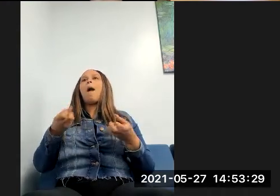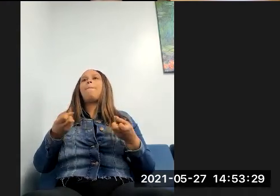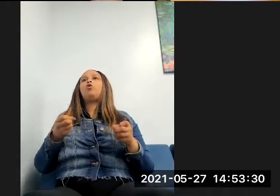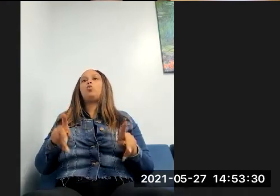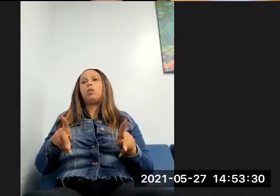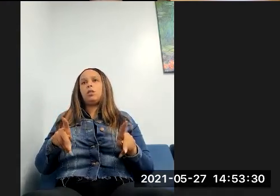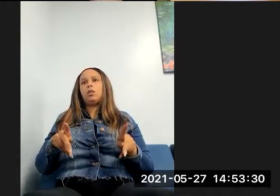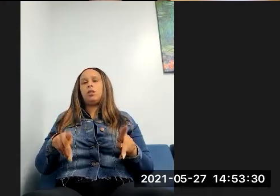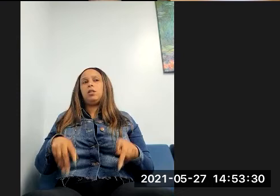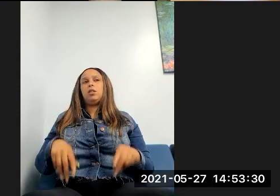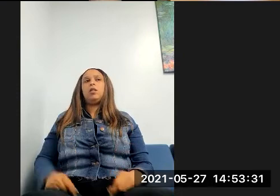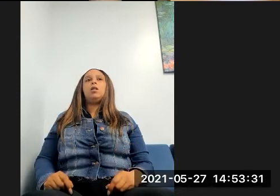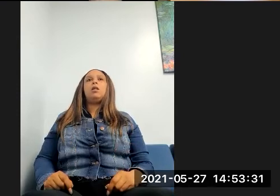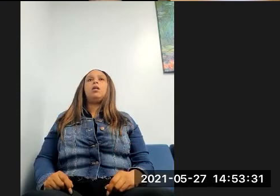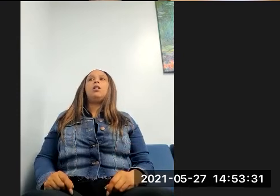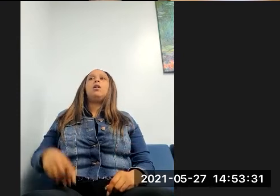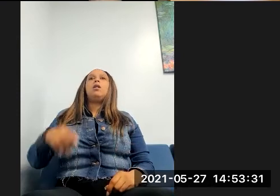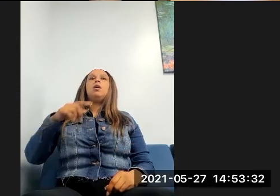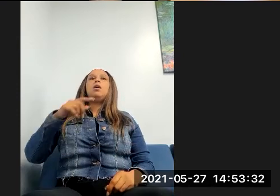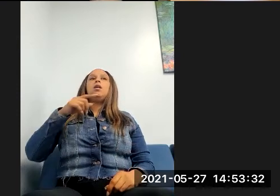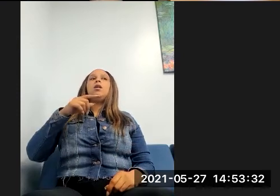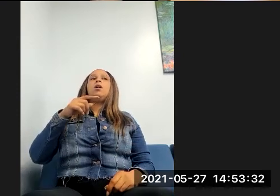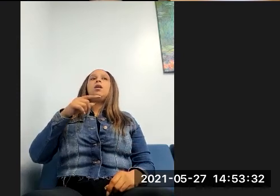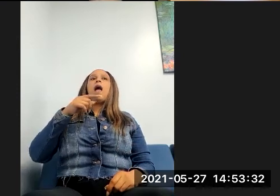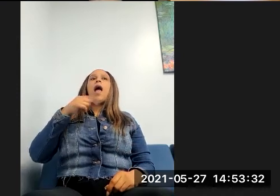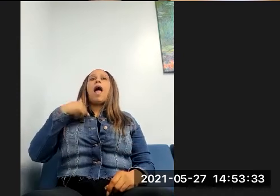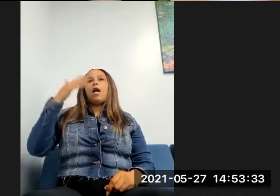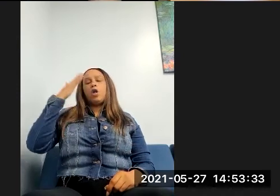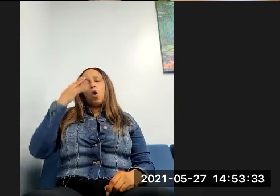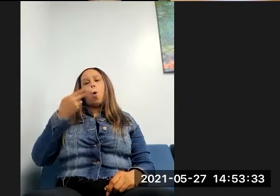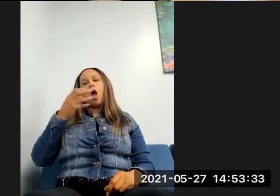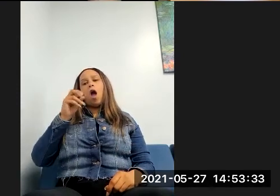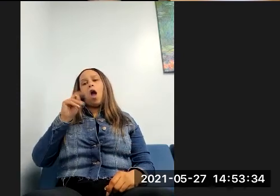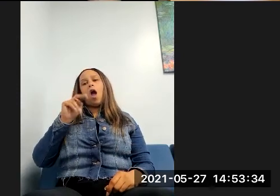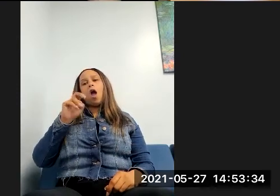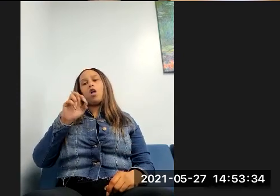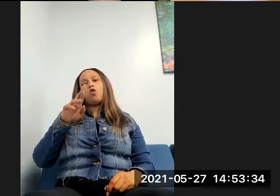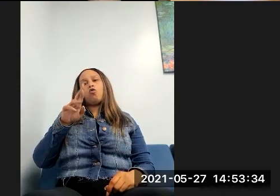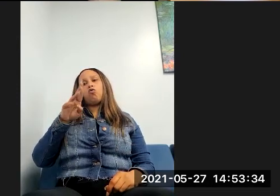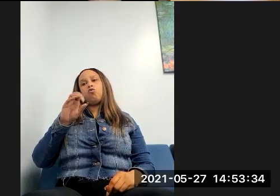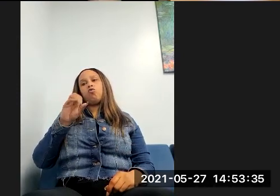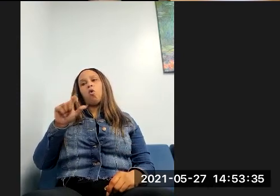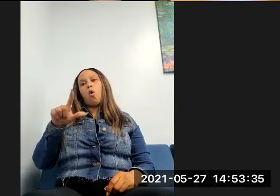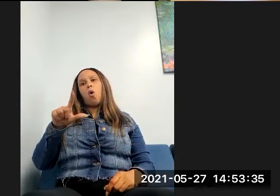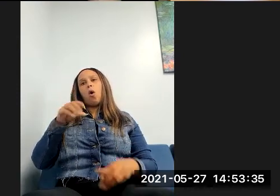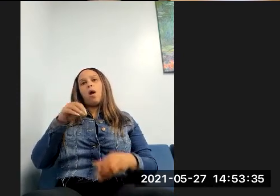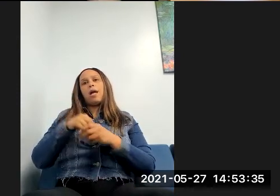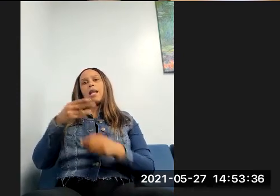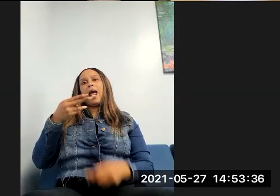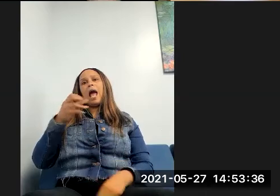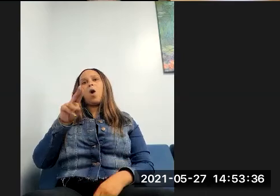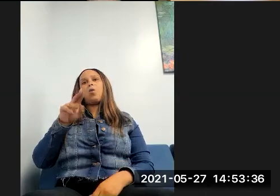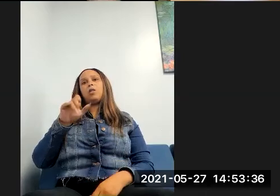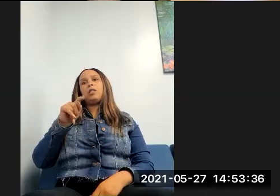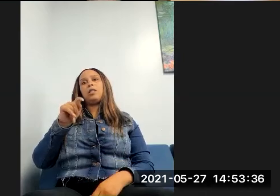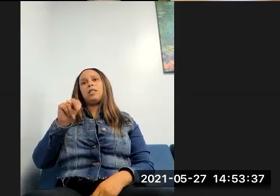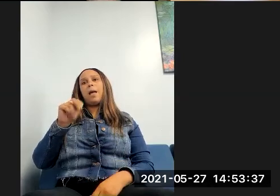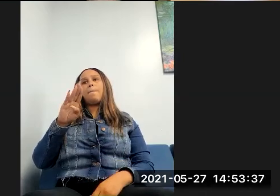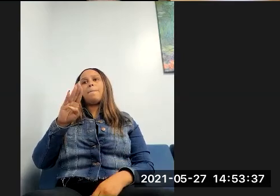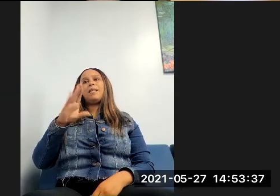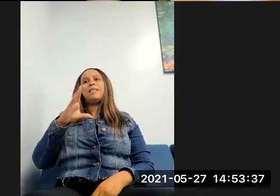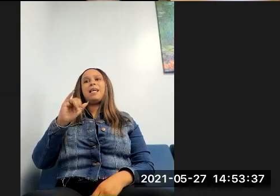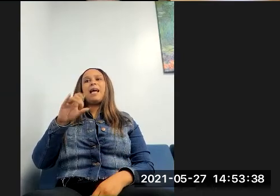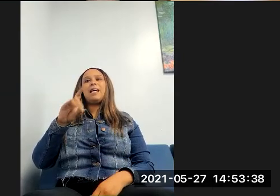I know the Honor Roll Clinic, which is housed in the ICS offices, we